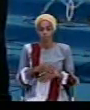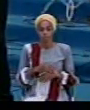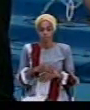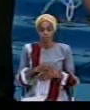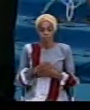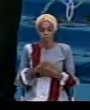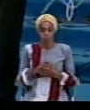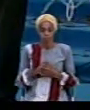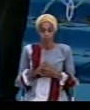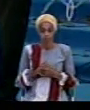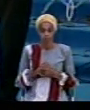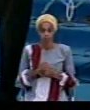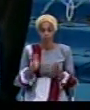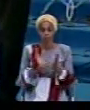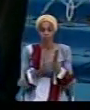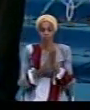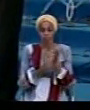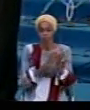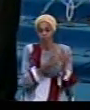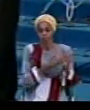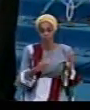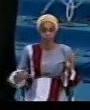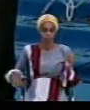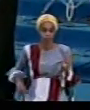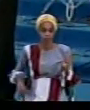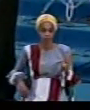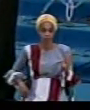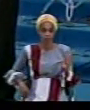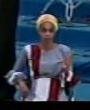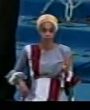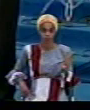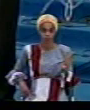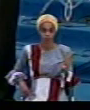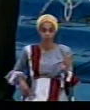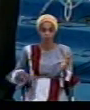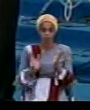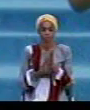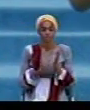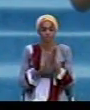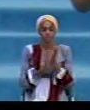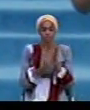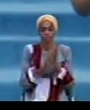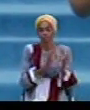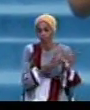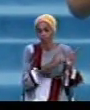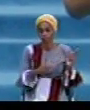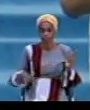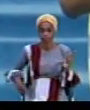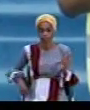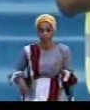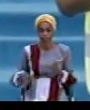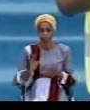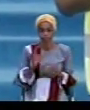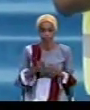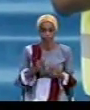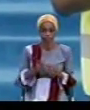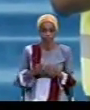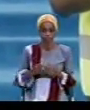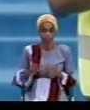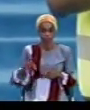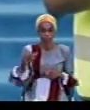ago. Praise the Lord. Let's speak louder, praise please. Praise the Lord. My name is Sister